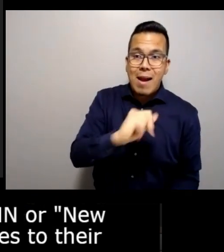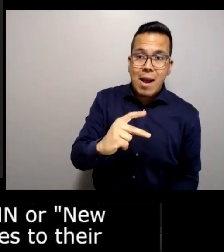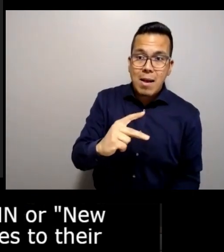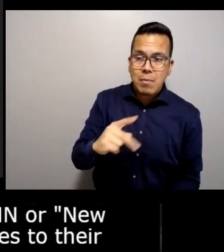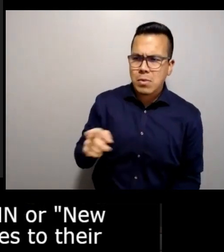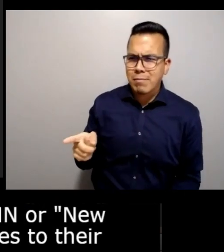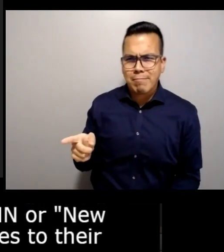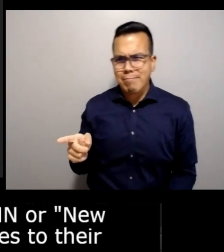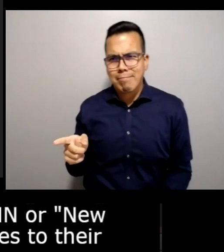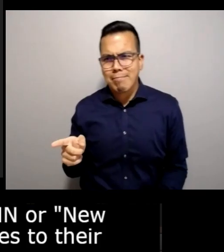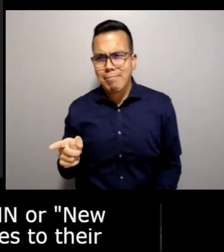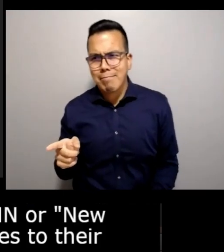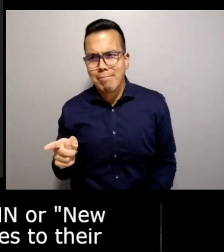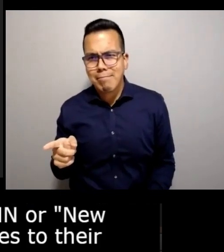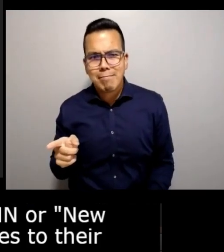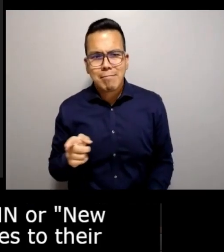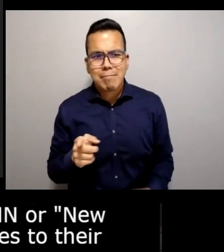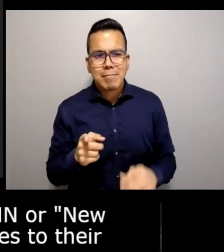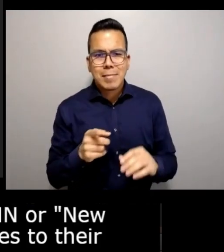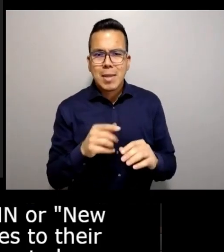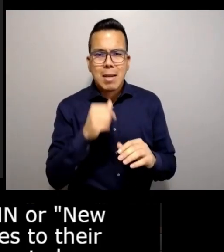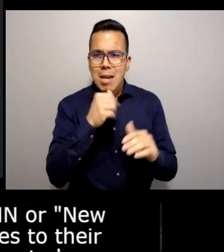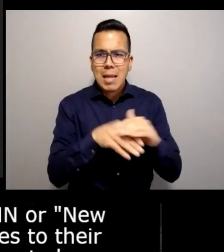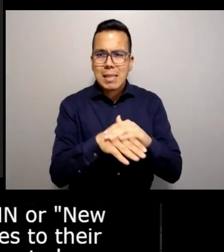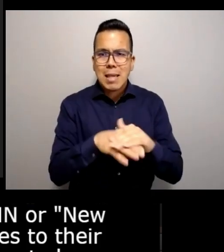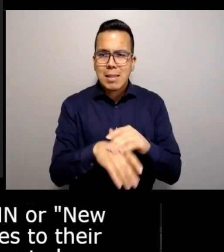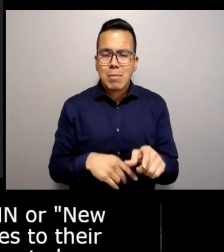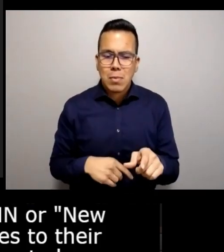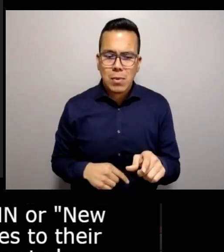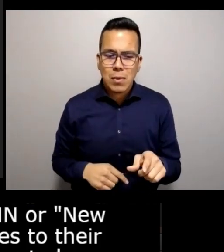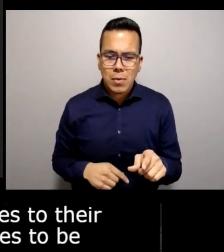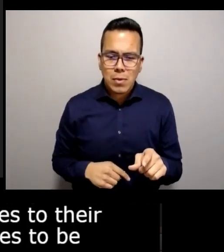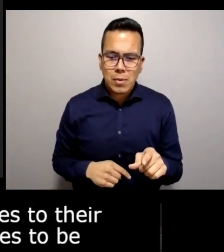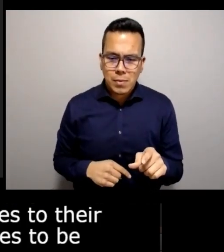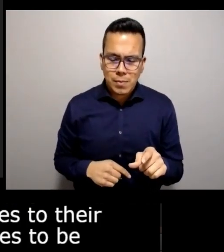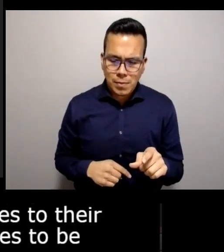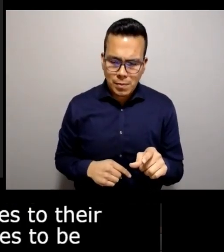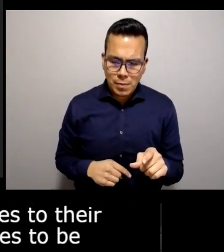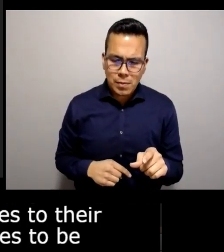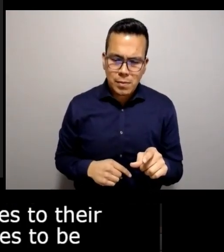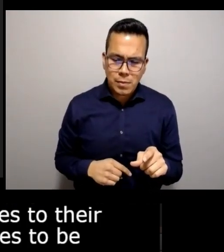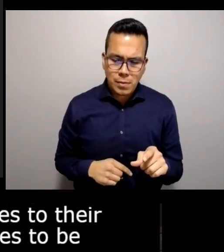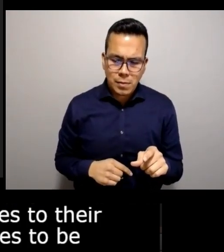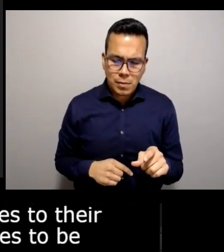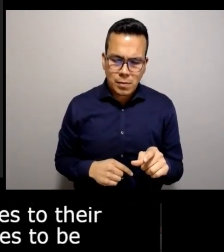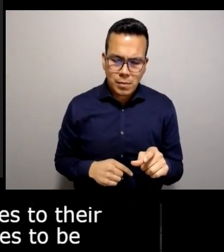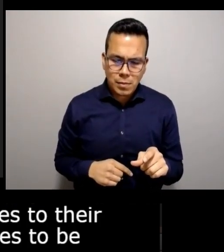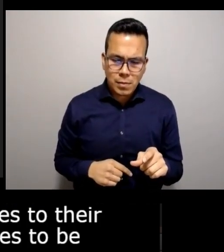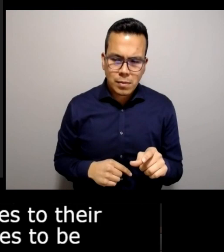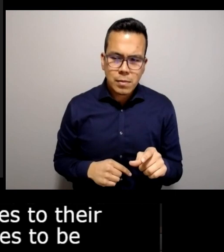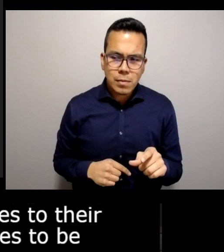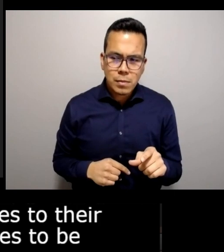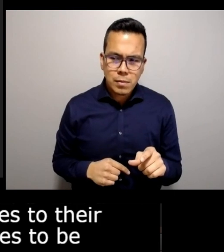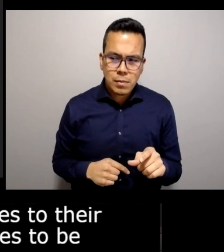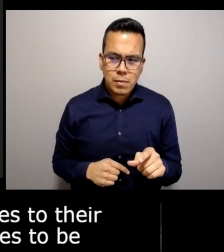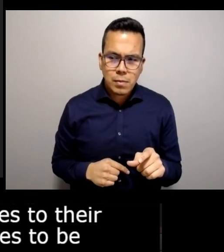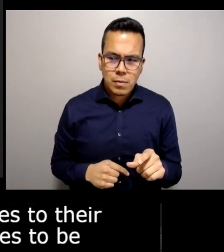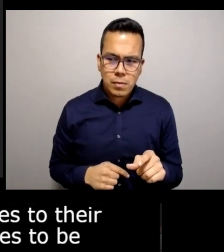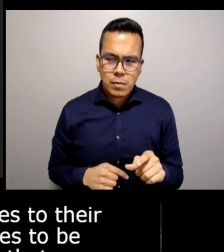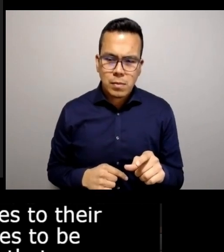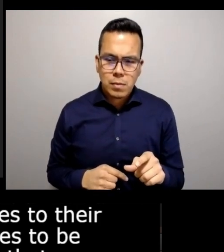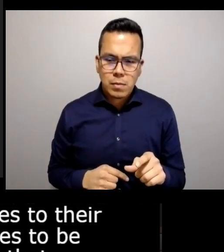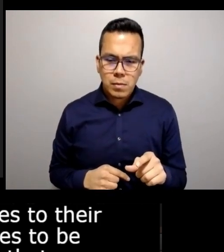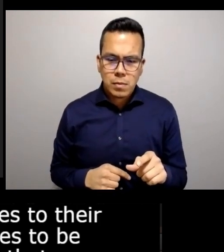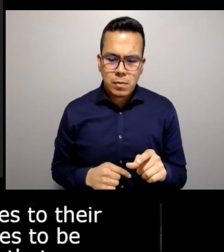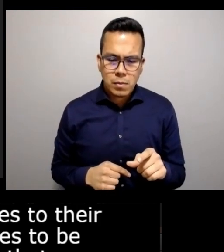certain issues to be addressed. And this is where sometimes it is said that the social